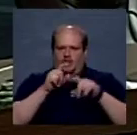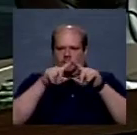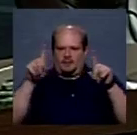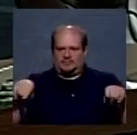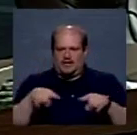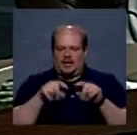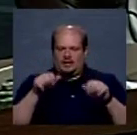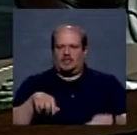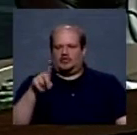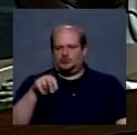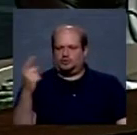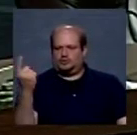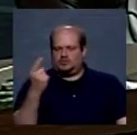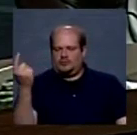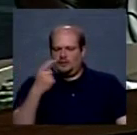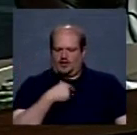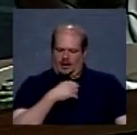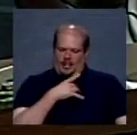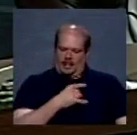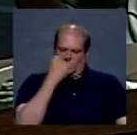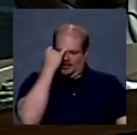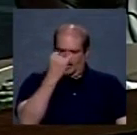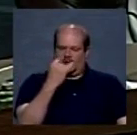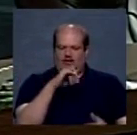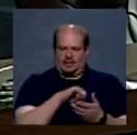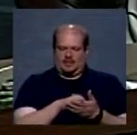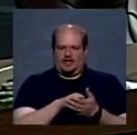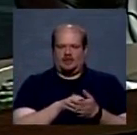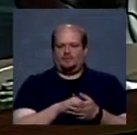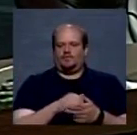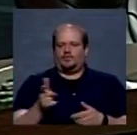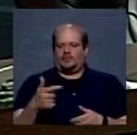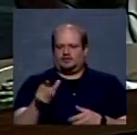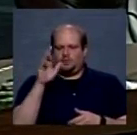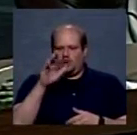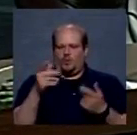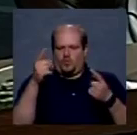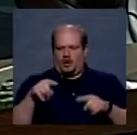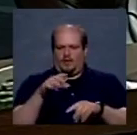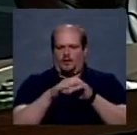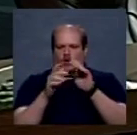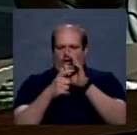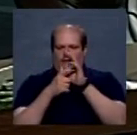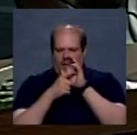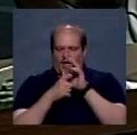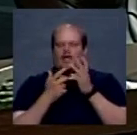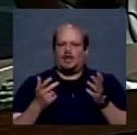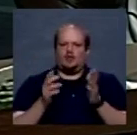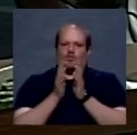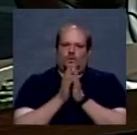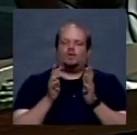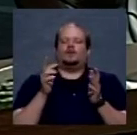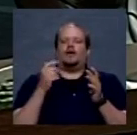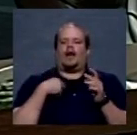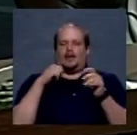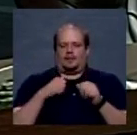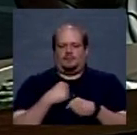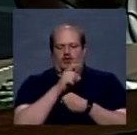or they can do something. I kind of like the idea that the spraying would happen on demand, and then you'd be sure